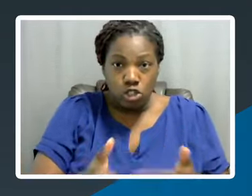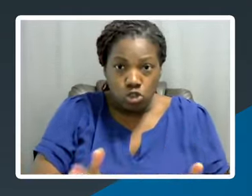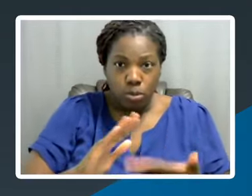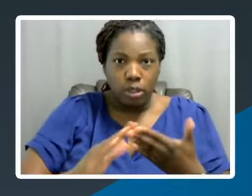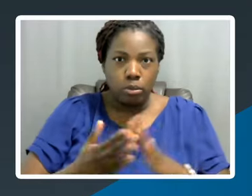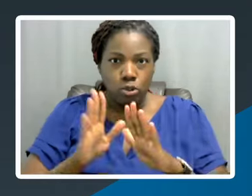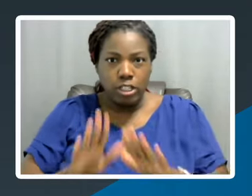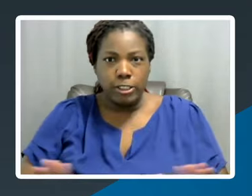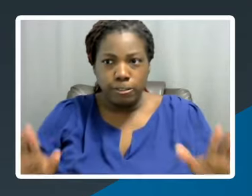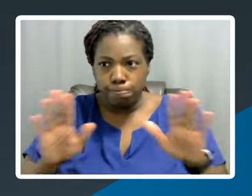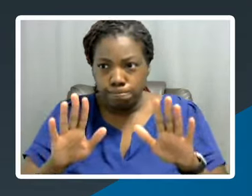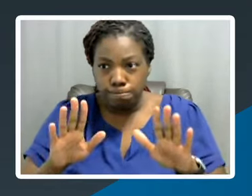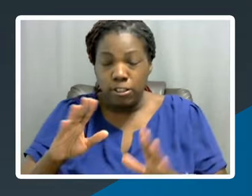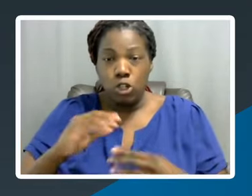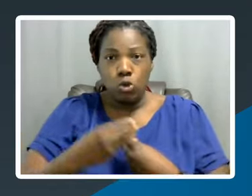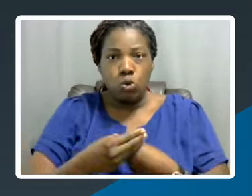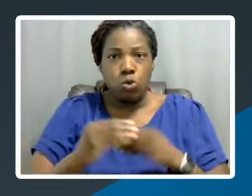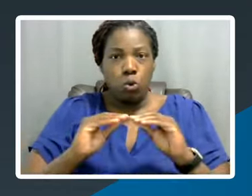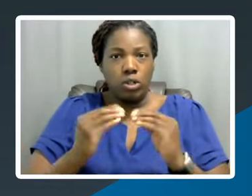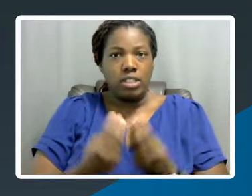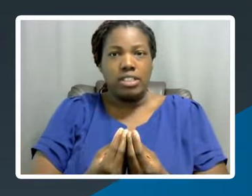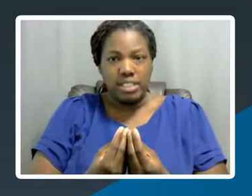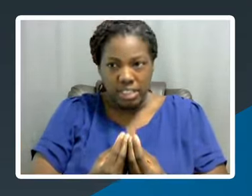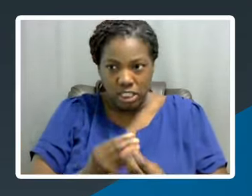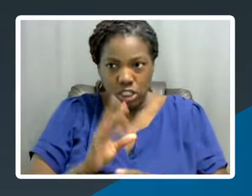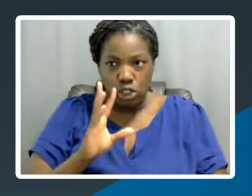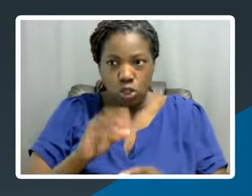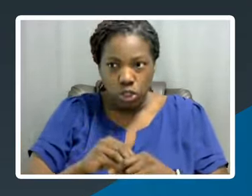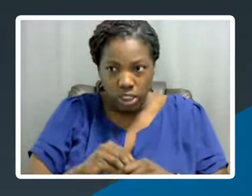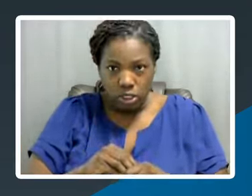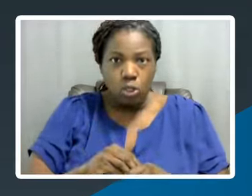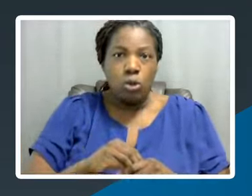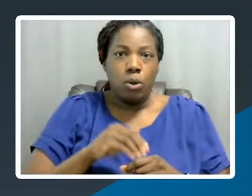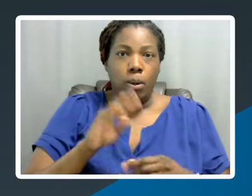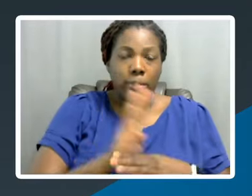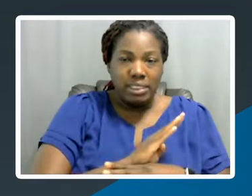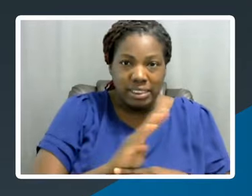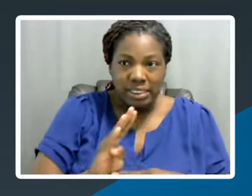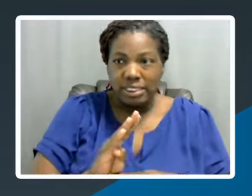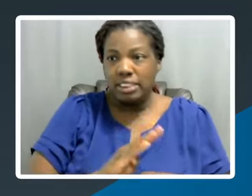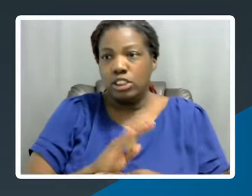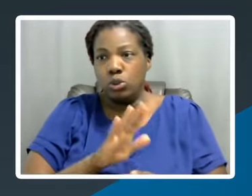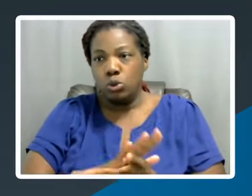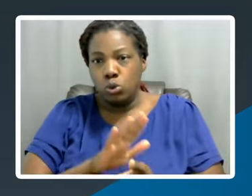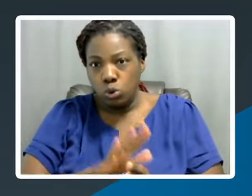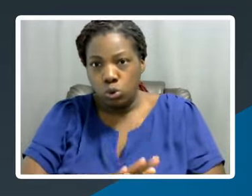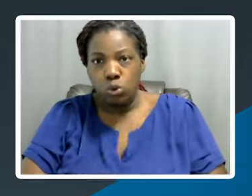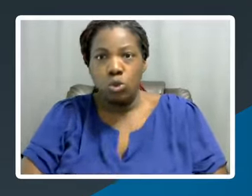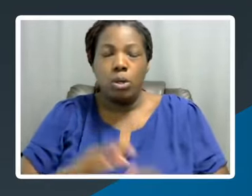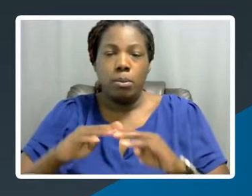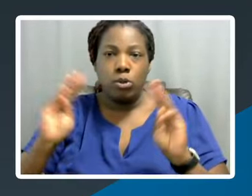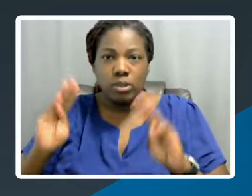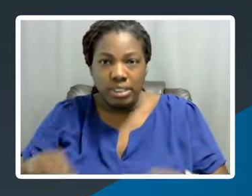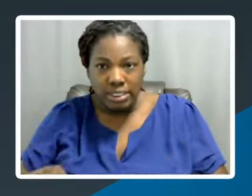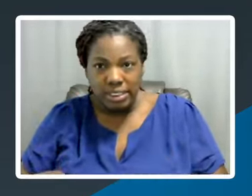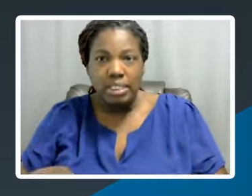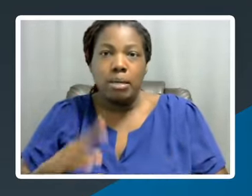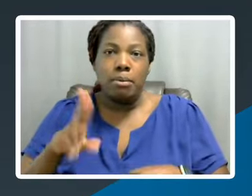These organizations represent corporations, museums, schools, humanities councils, and also national